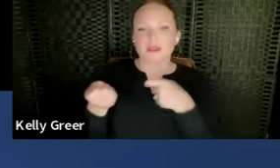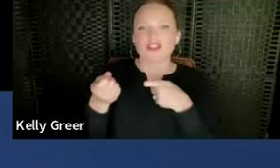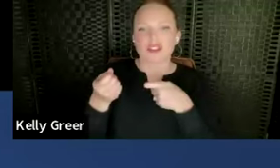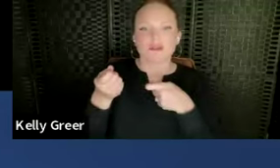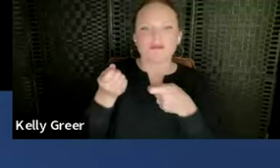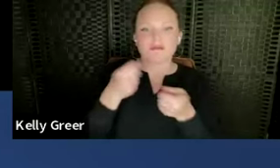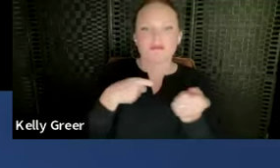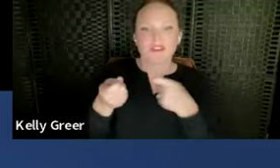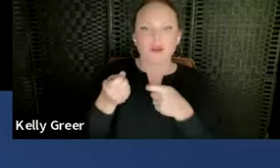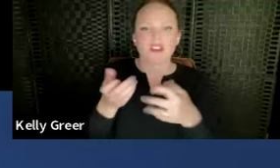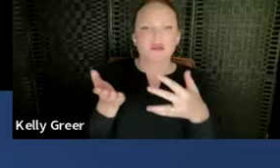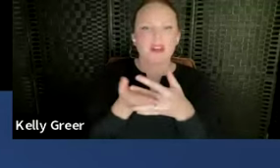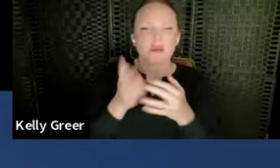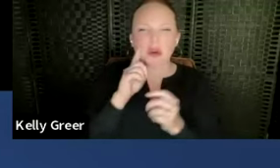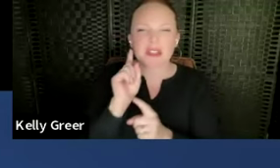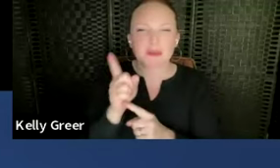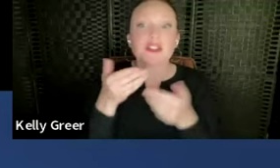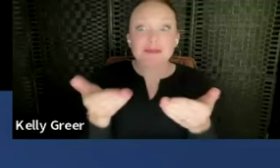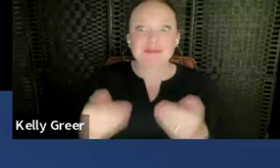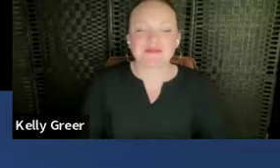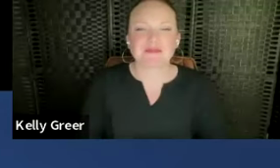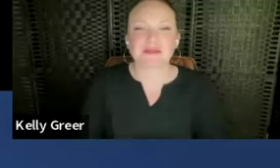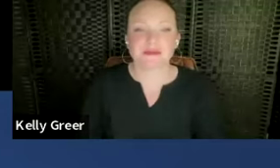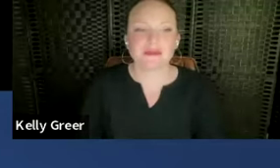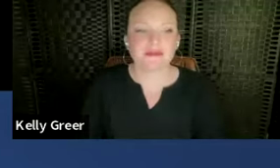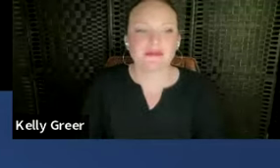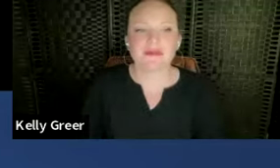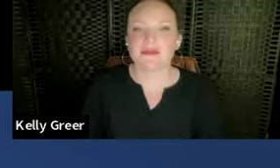Desiree, we'll go ahead and switch. If you want us a break, we'll go ahead and switch.